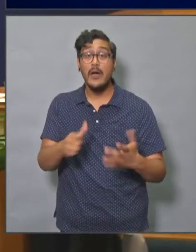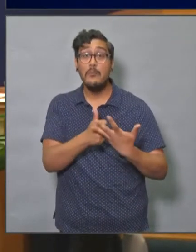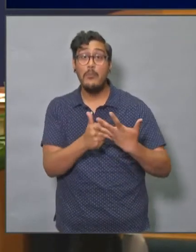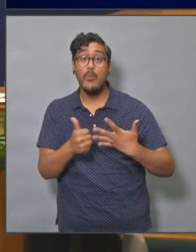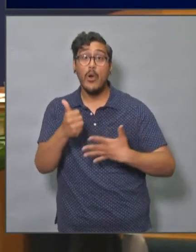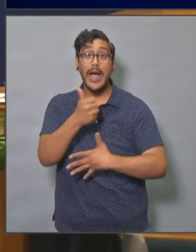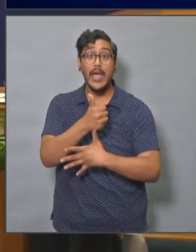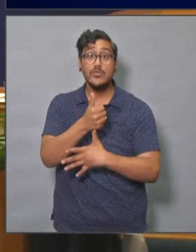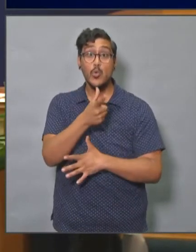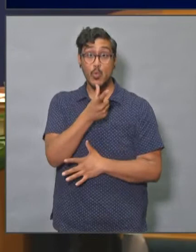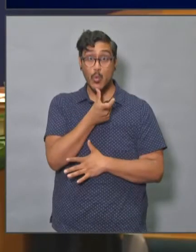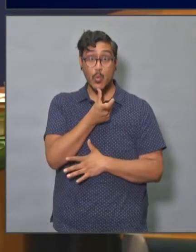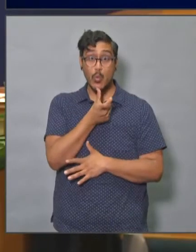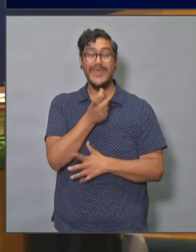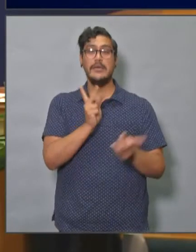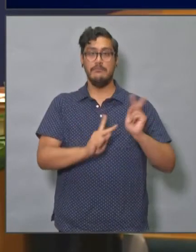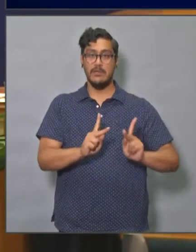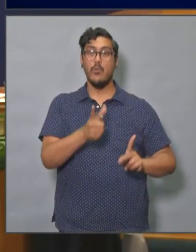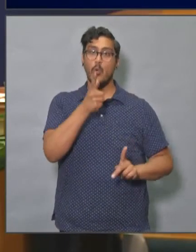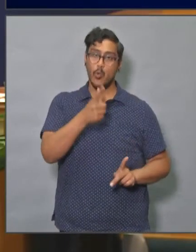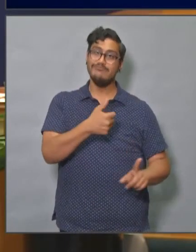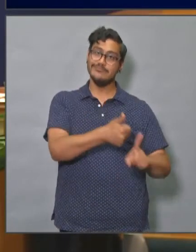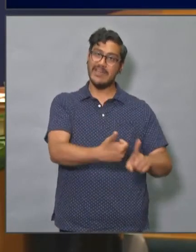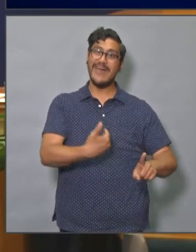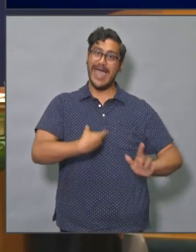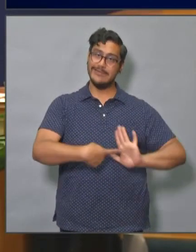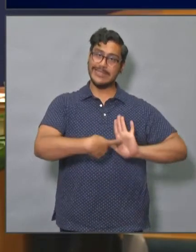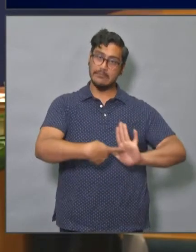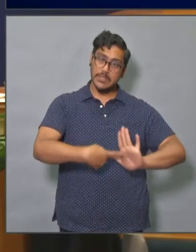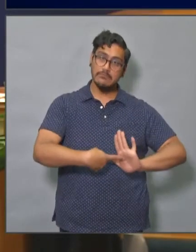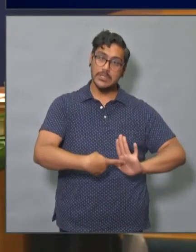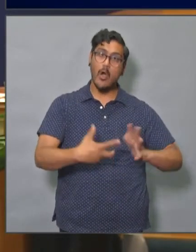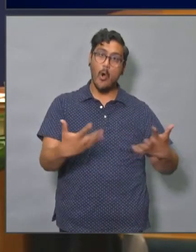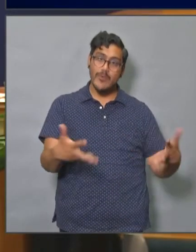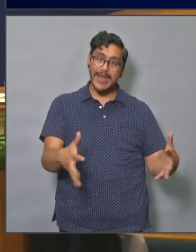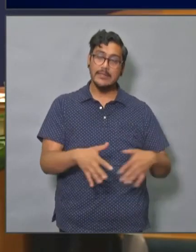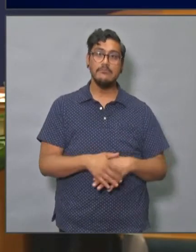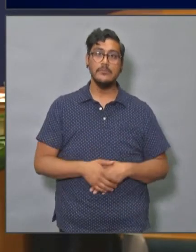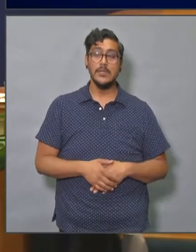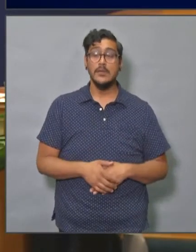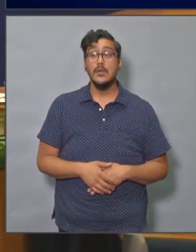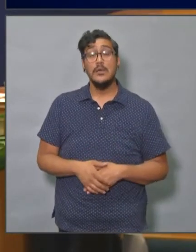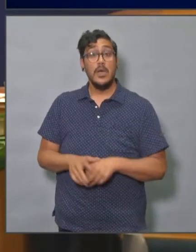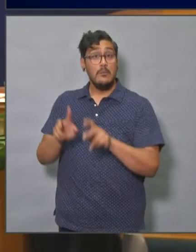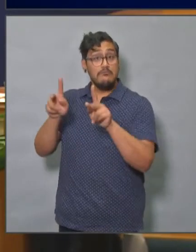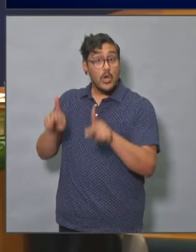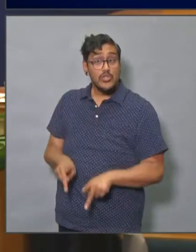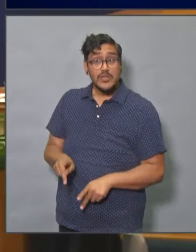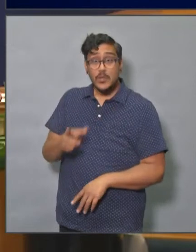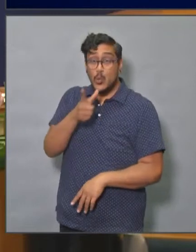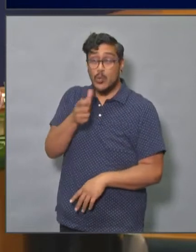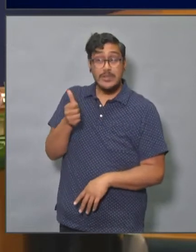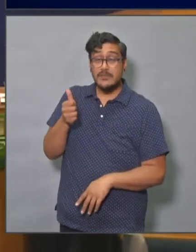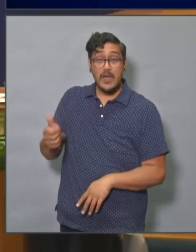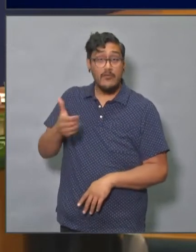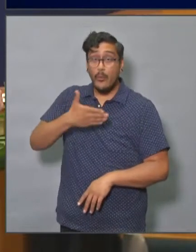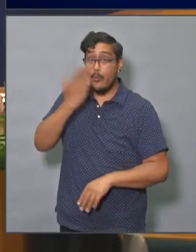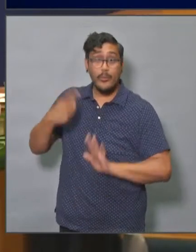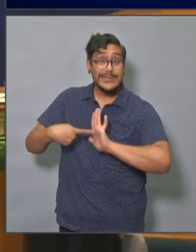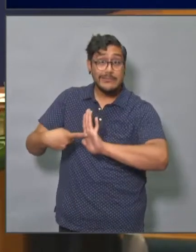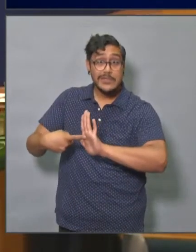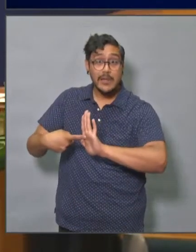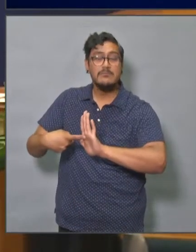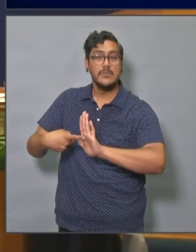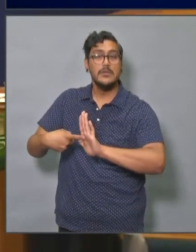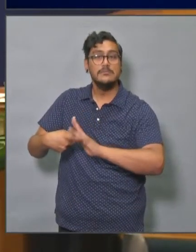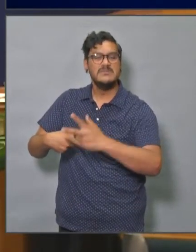and foremost individuals with symptoms, and then secondly for among asymptomatic individuals it prioritizes two specific